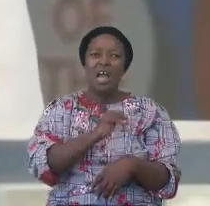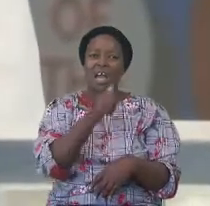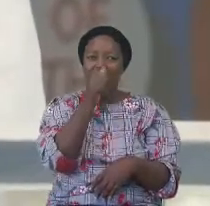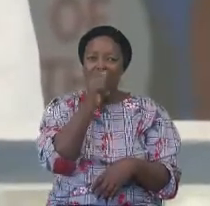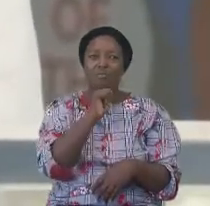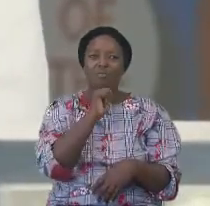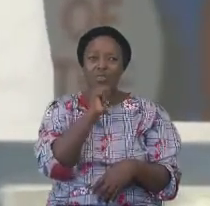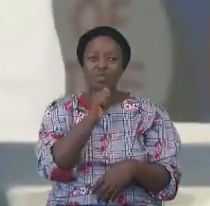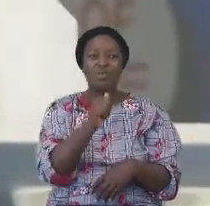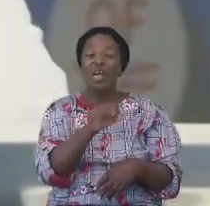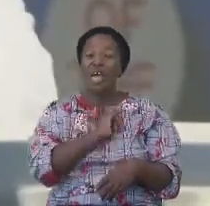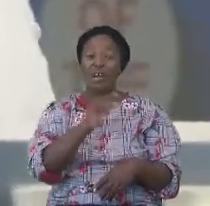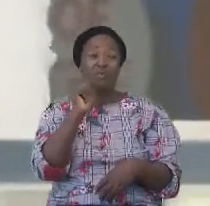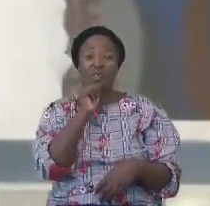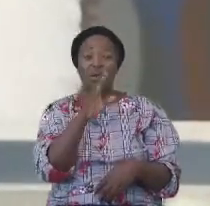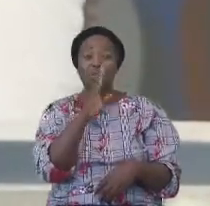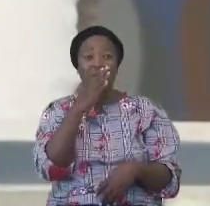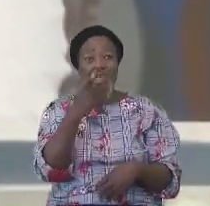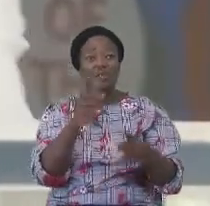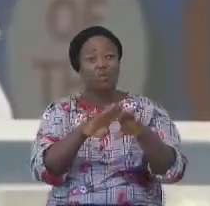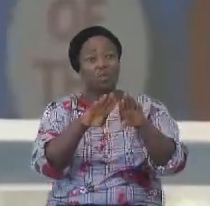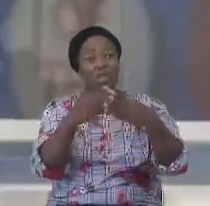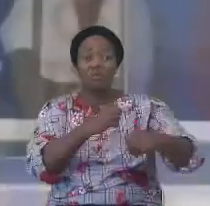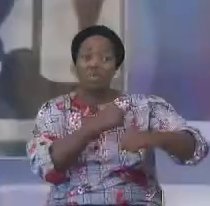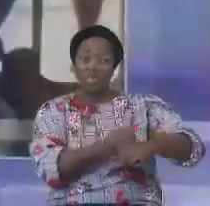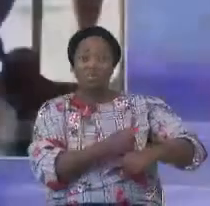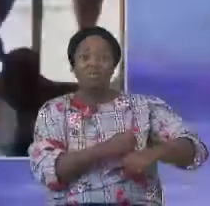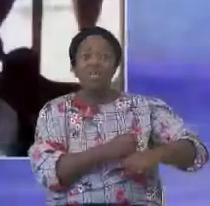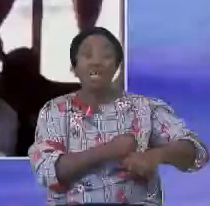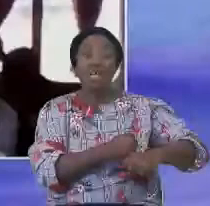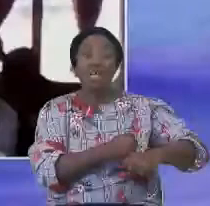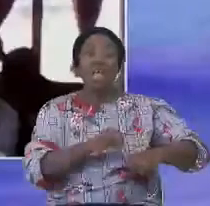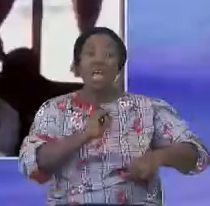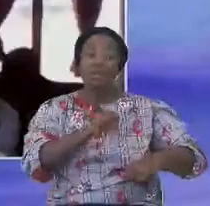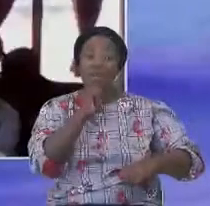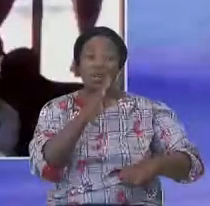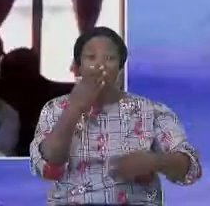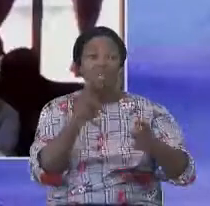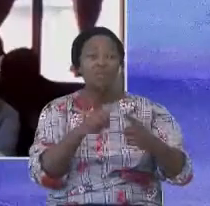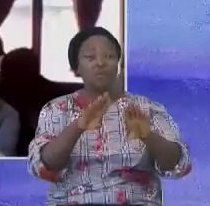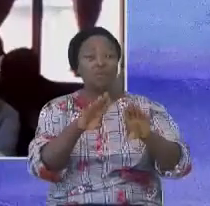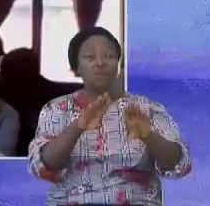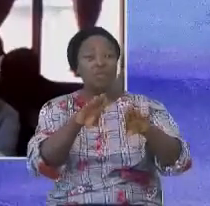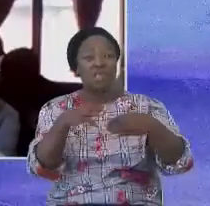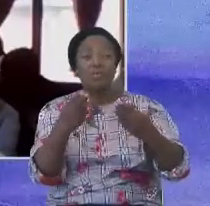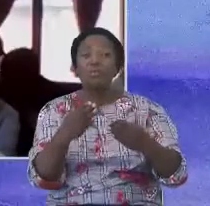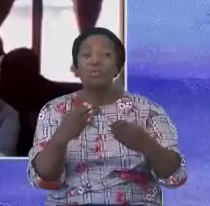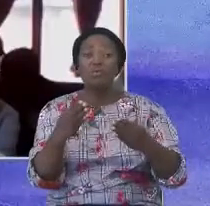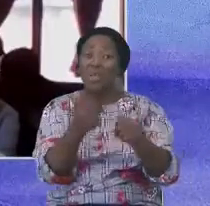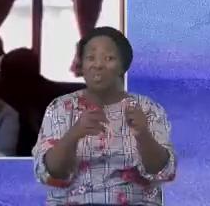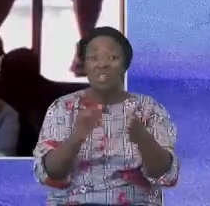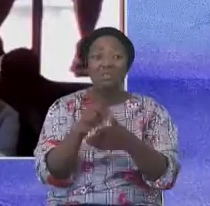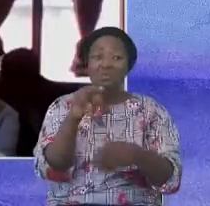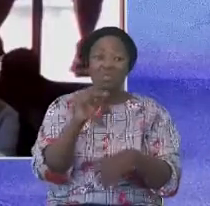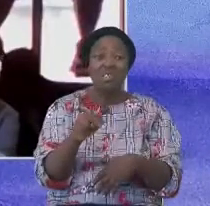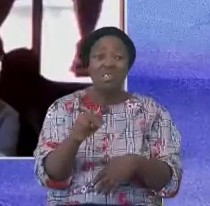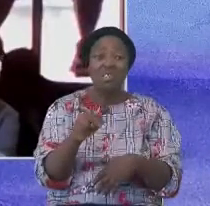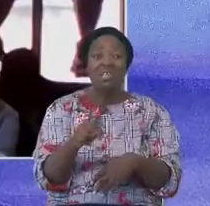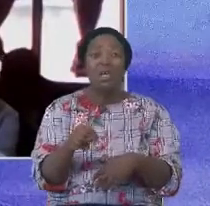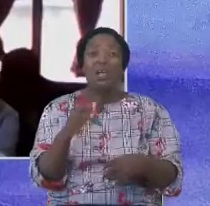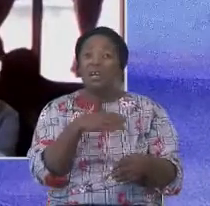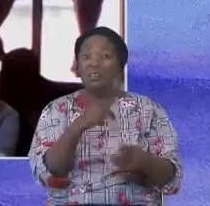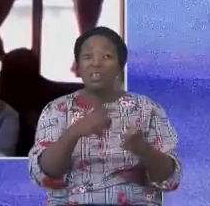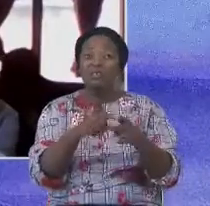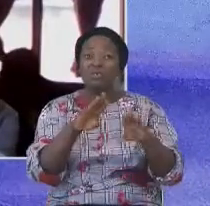world. And I'm going, I'll not be there to provide shelter for you, to provide security for you,